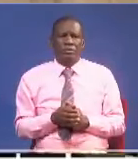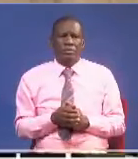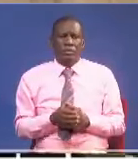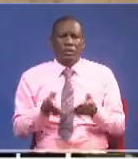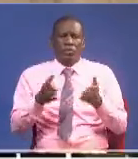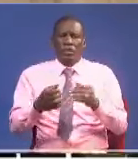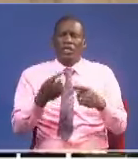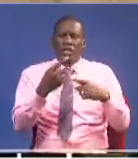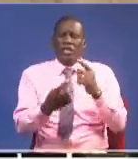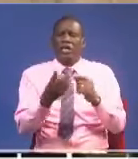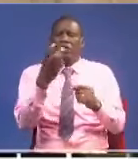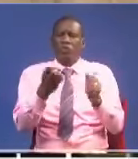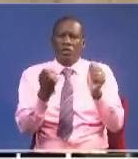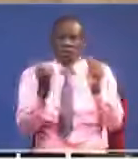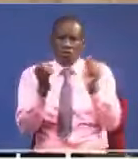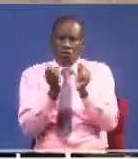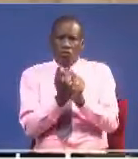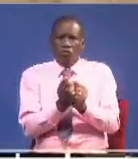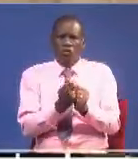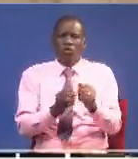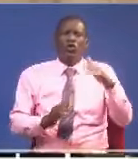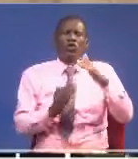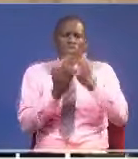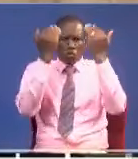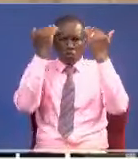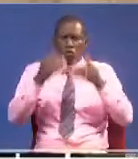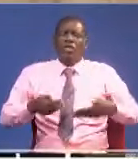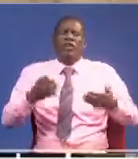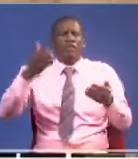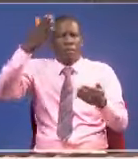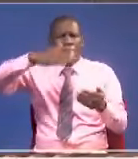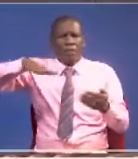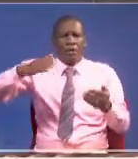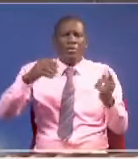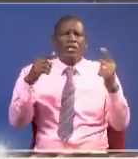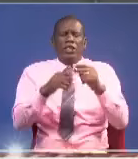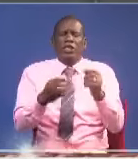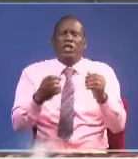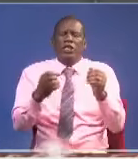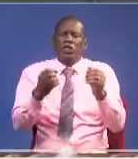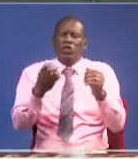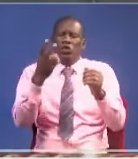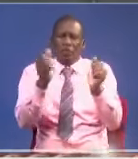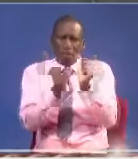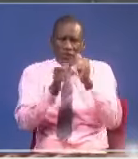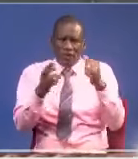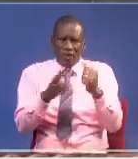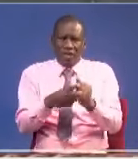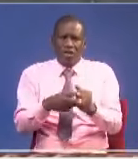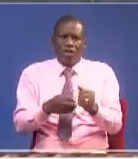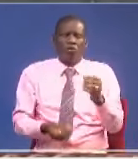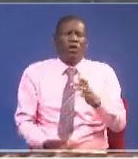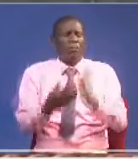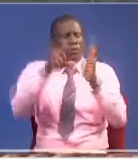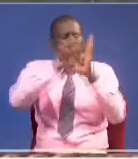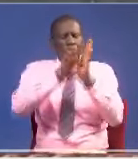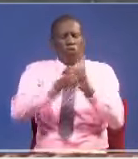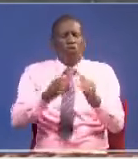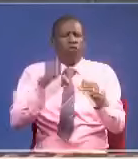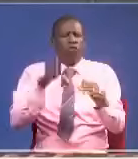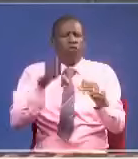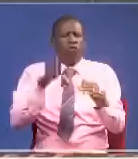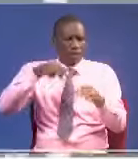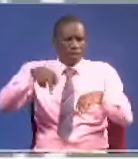In 2012, the Supreme Court gave Parliament until August 27, 2015 to pass a law effecting the two-thirds gender principle, lest